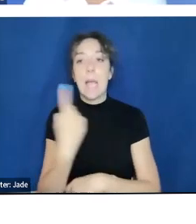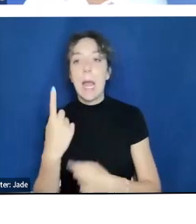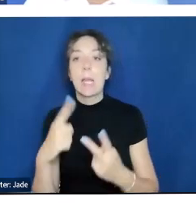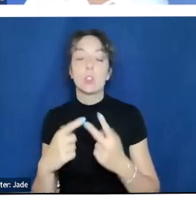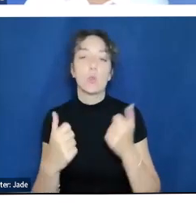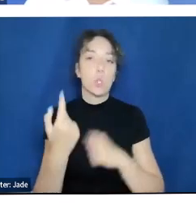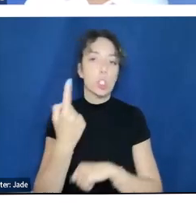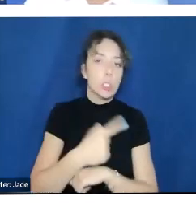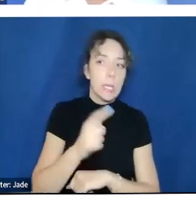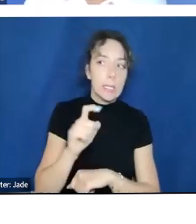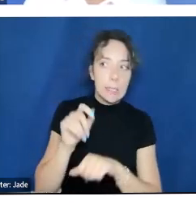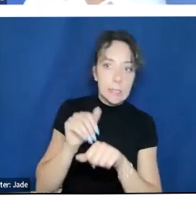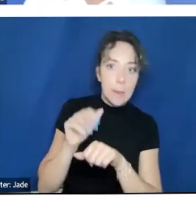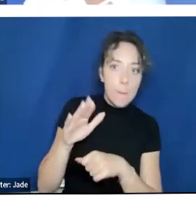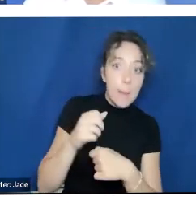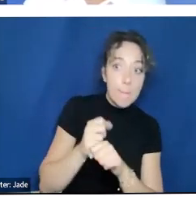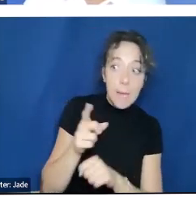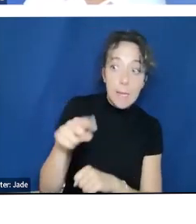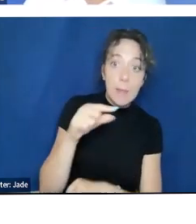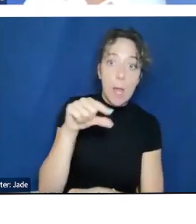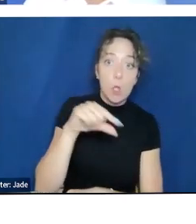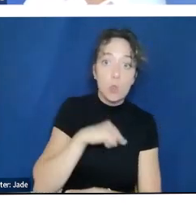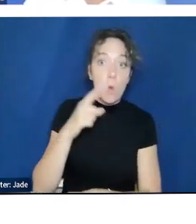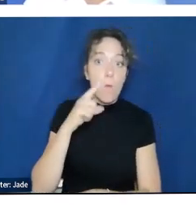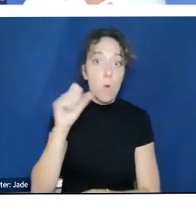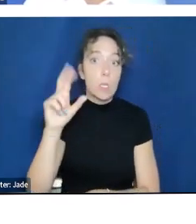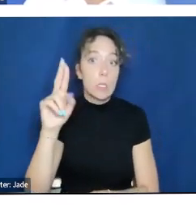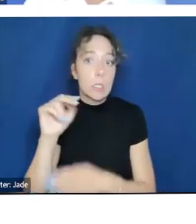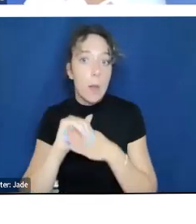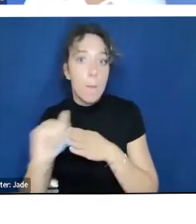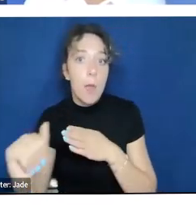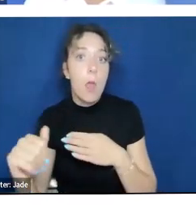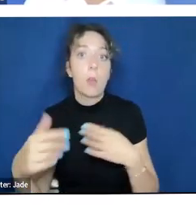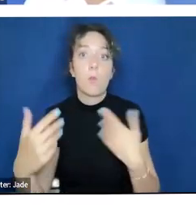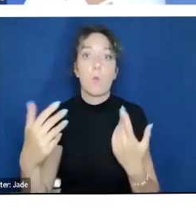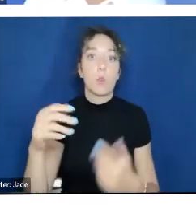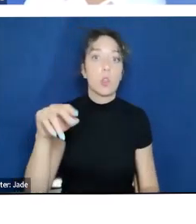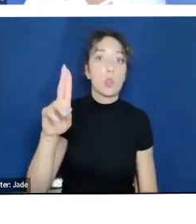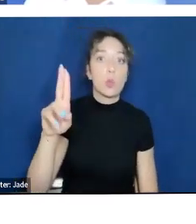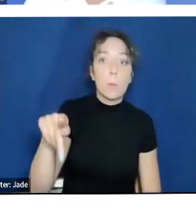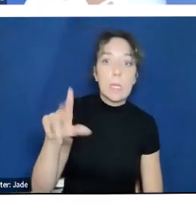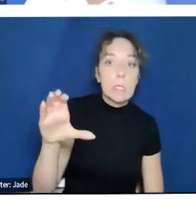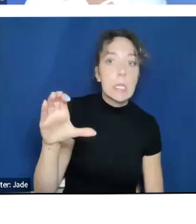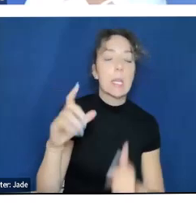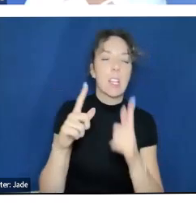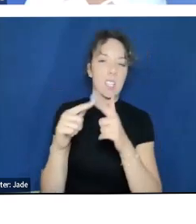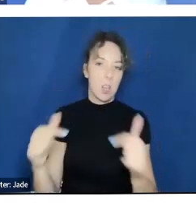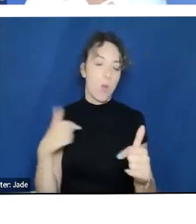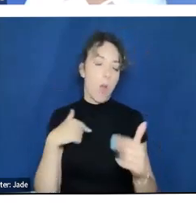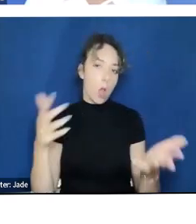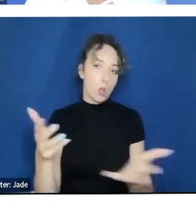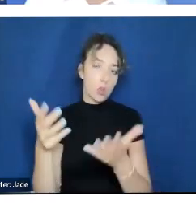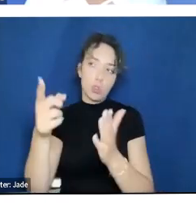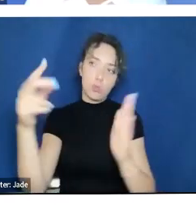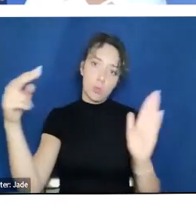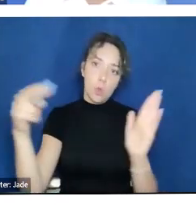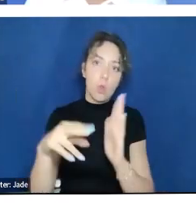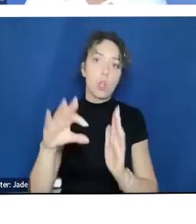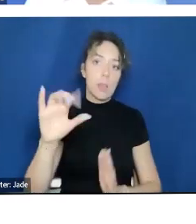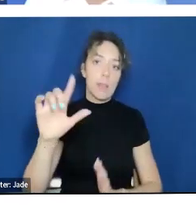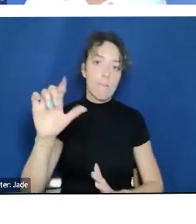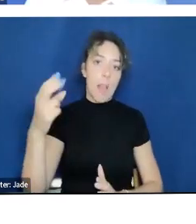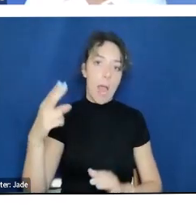submit to make them eligible for SunBucks or UPC, etc. So I encourage you to look at the